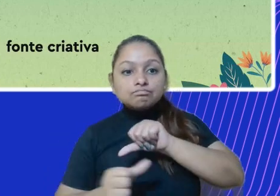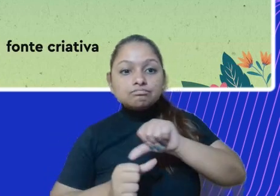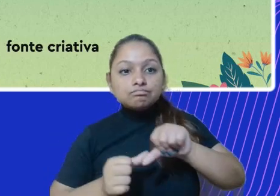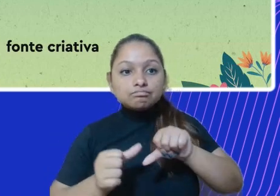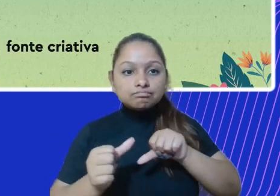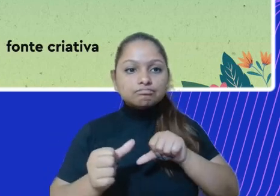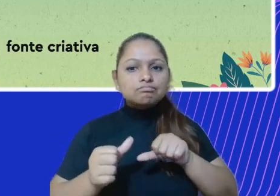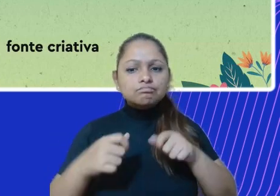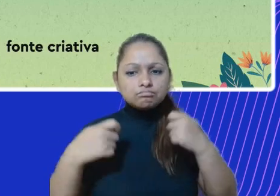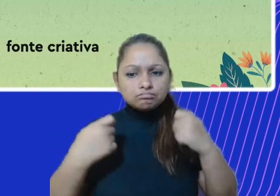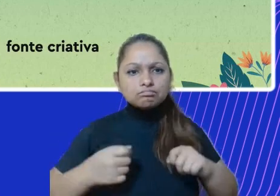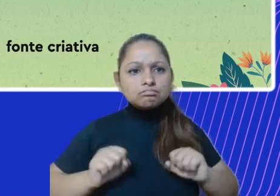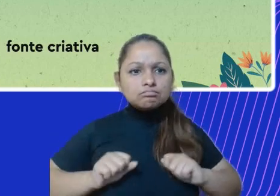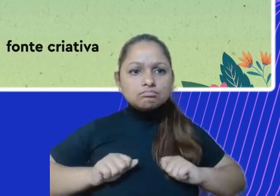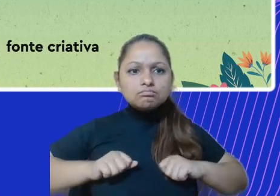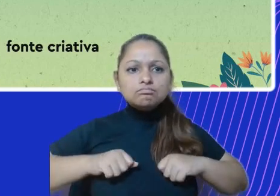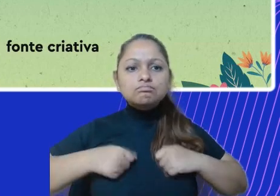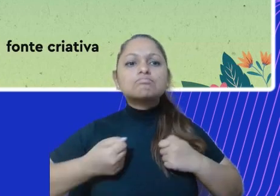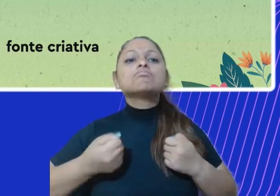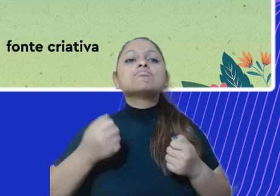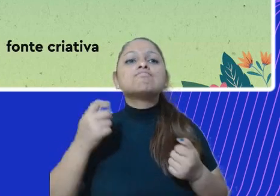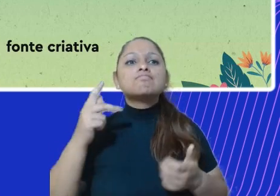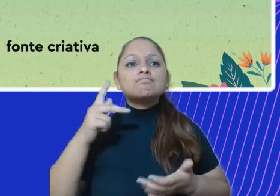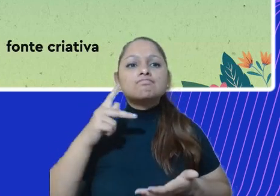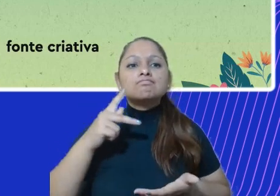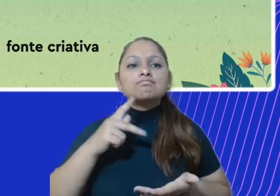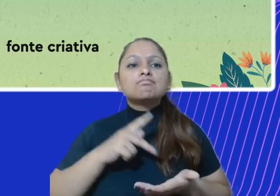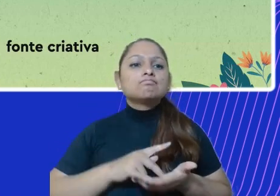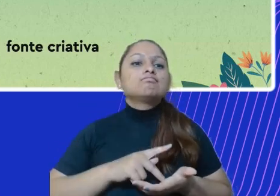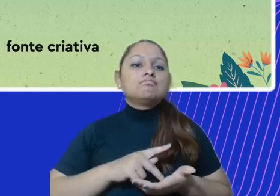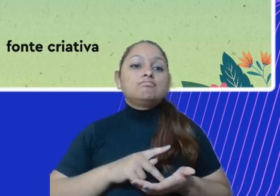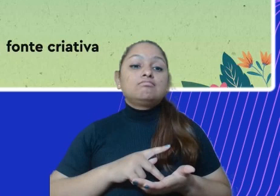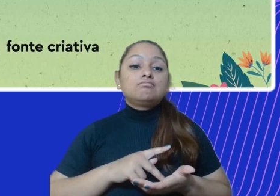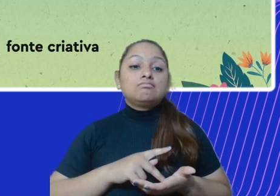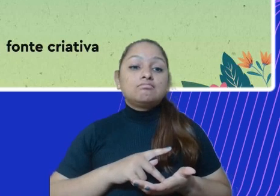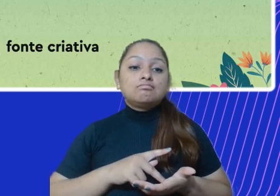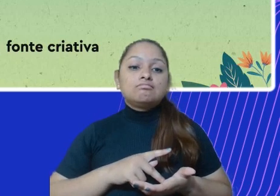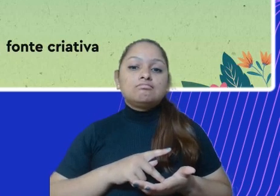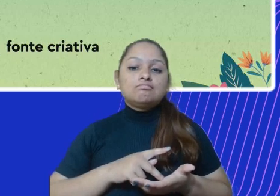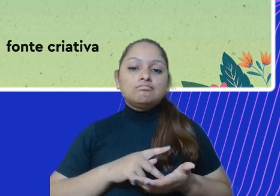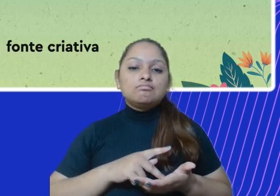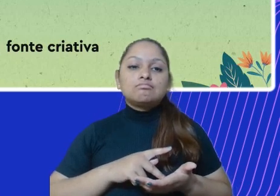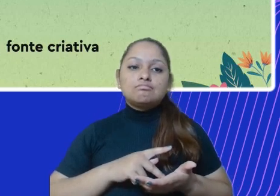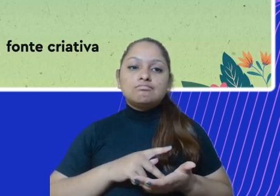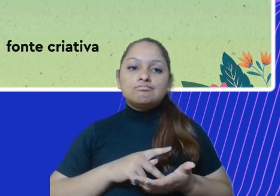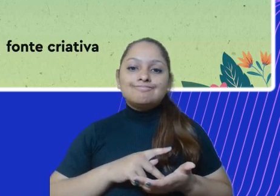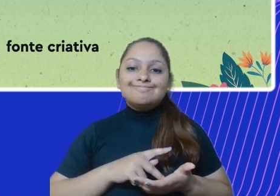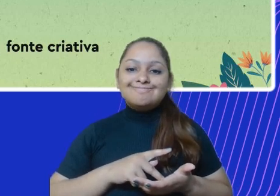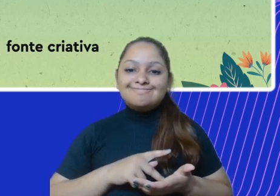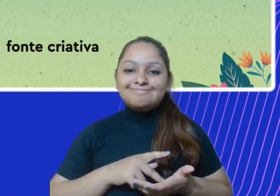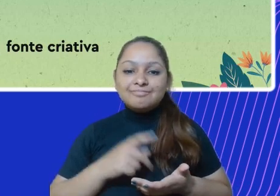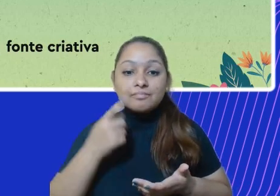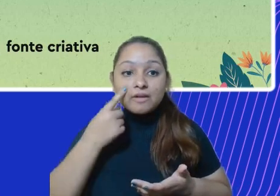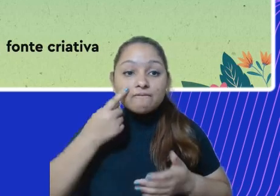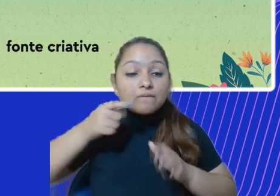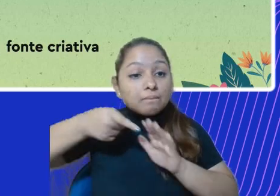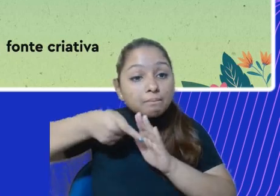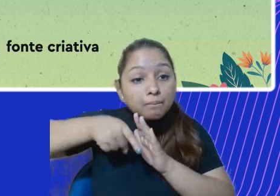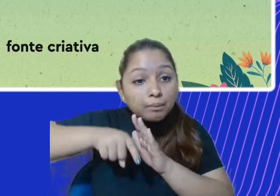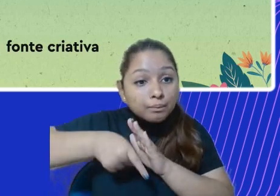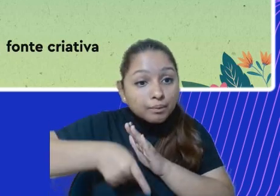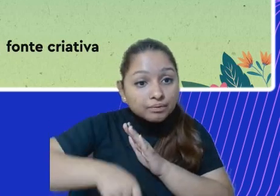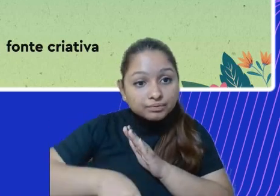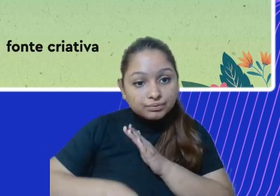radical. Radical in the literal meaning of the word, which means going to the root of something. This